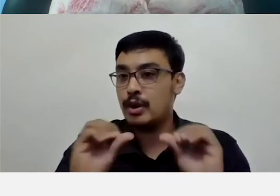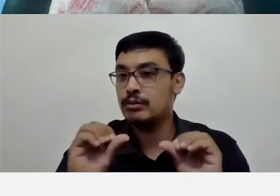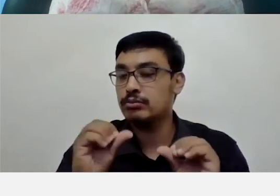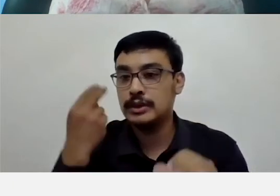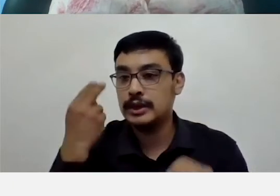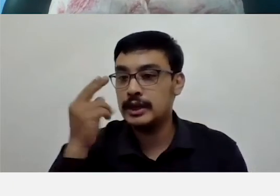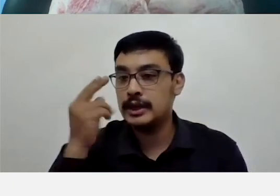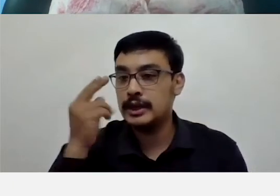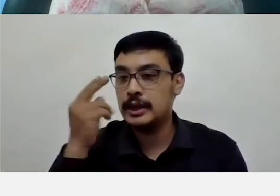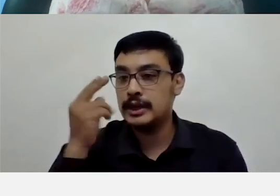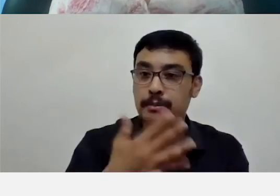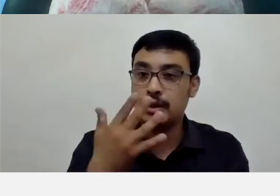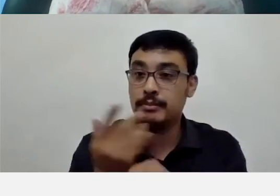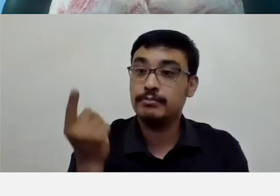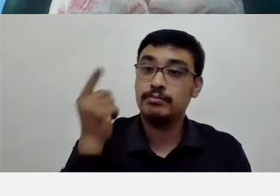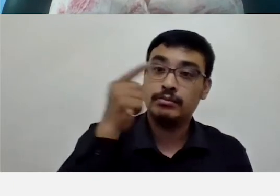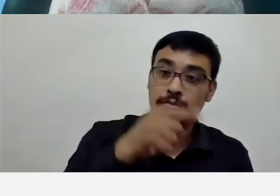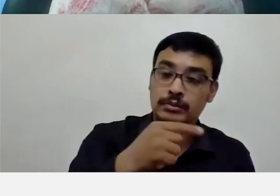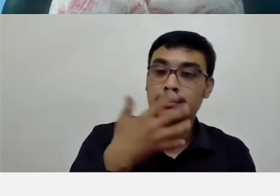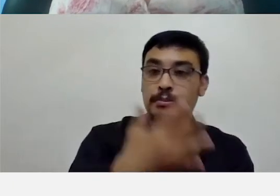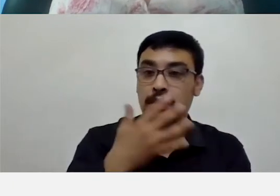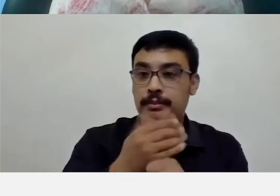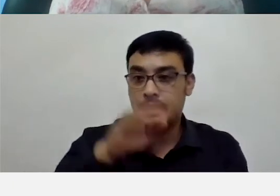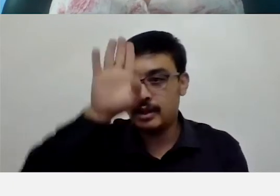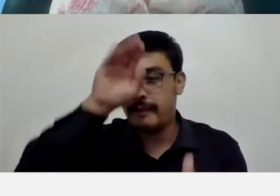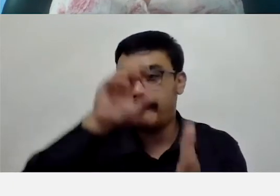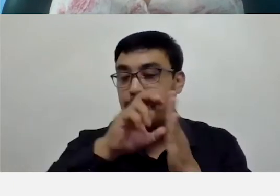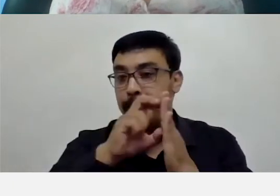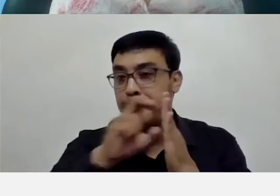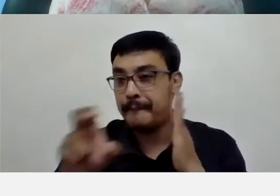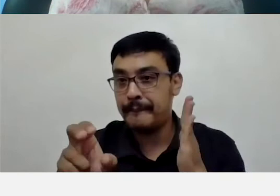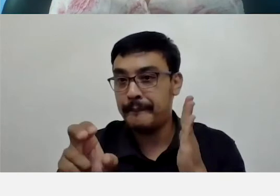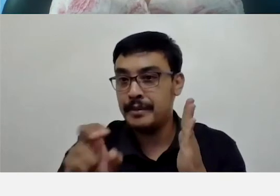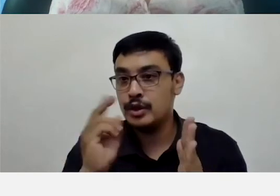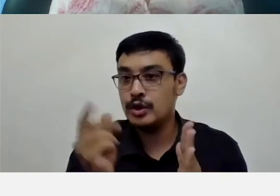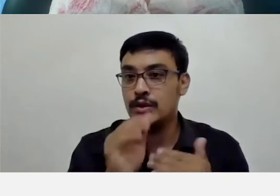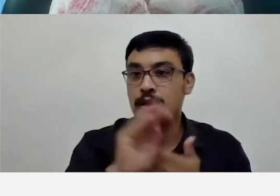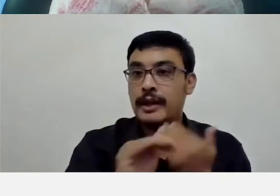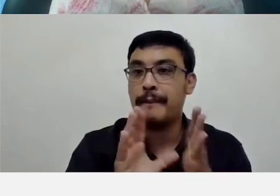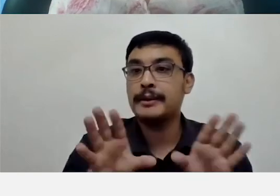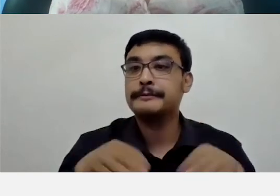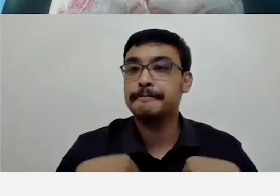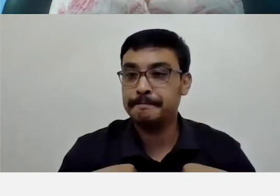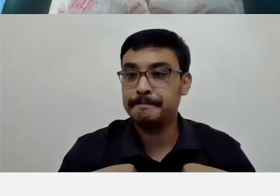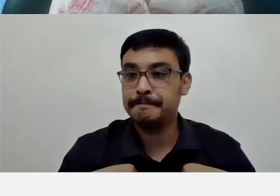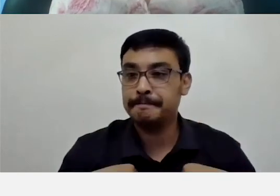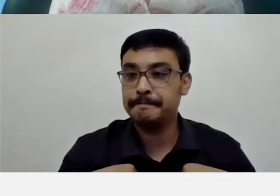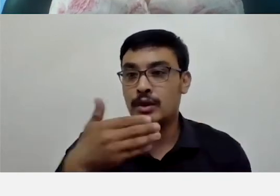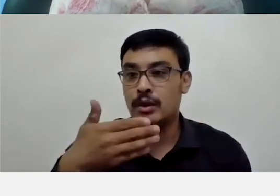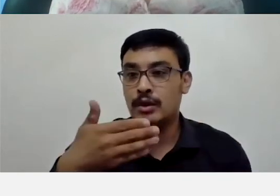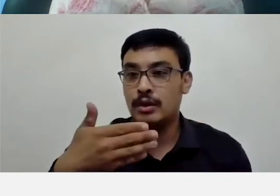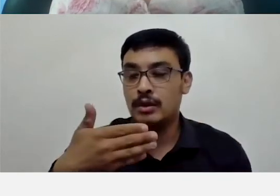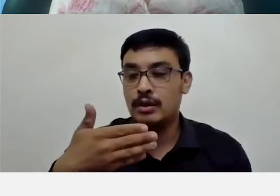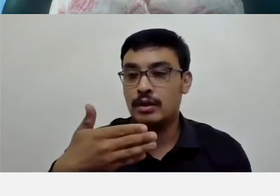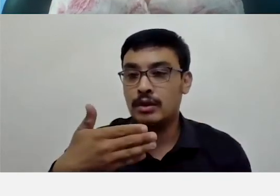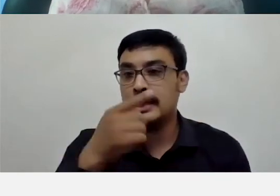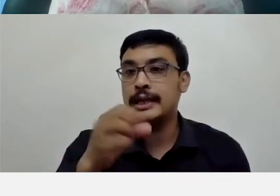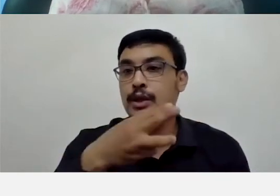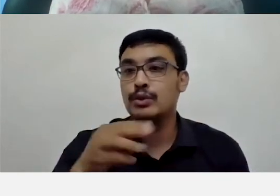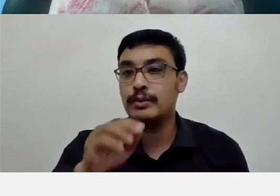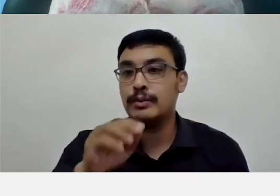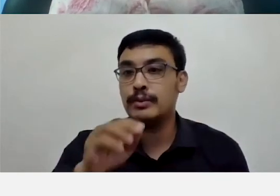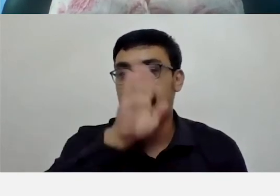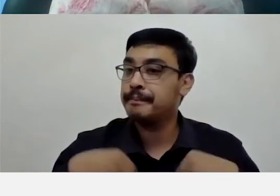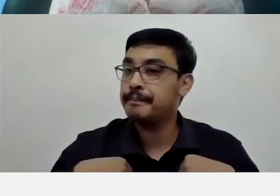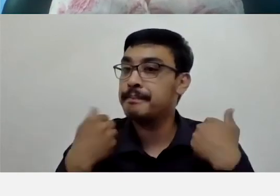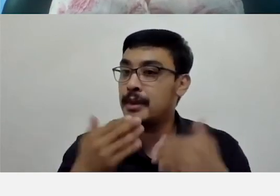to Bhaktapur, Durbar Square, and that was easily accepted by Tolezu goddess. So from that time to till date,